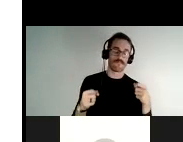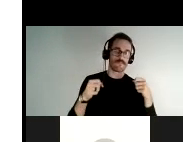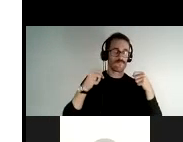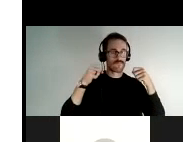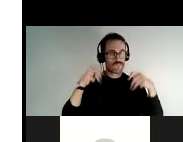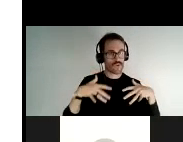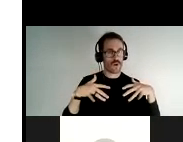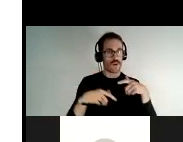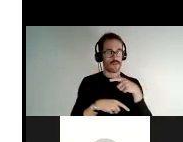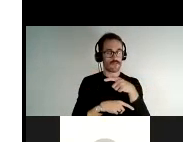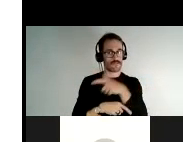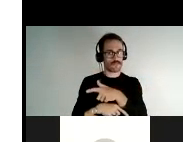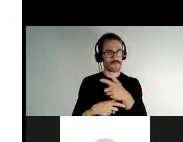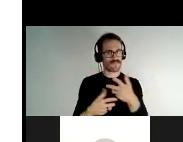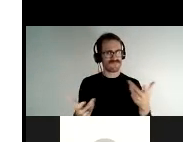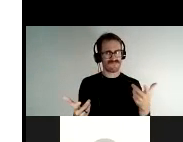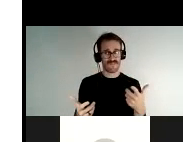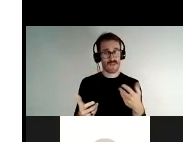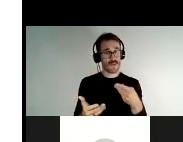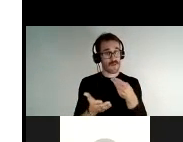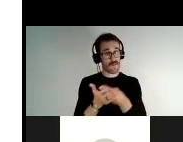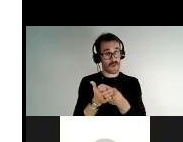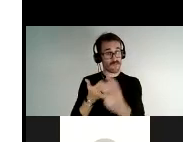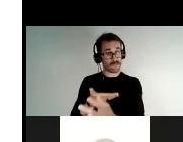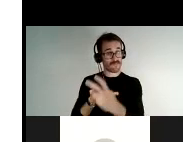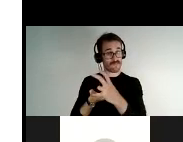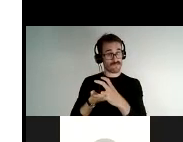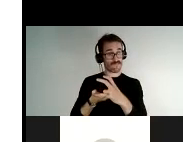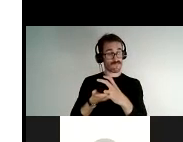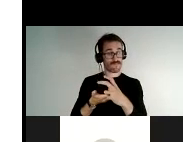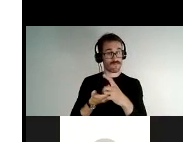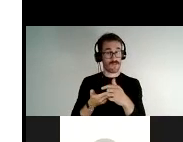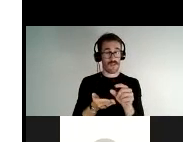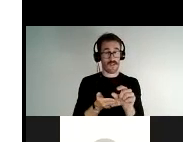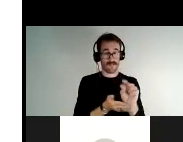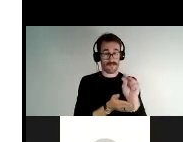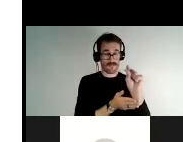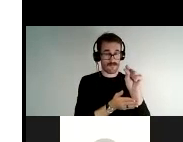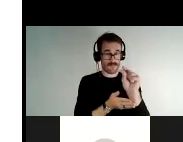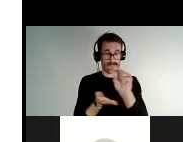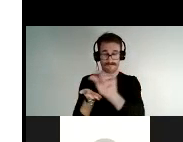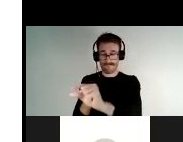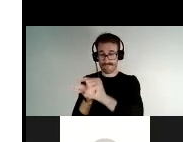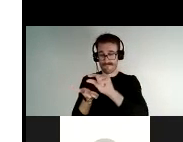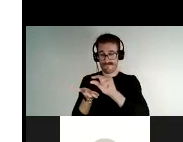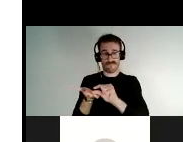the little bit of funding that Ontario dedicates to elder abuse generally. And